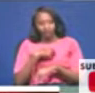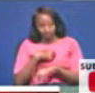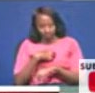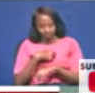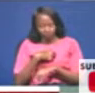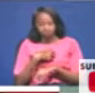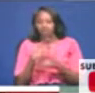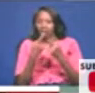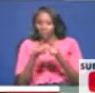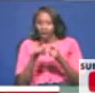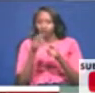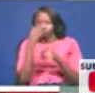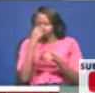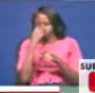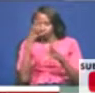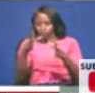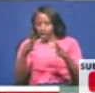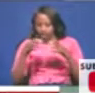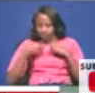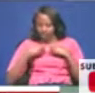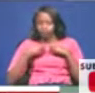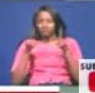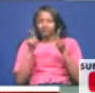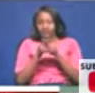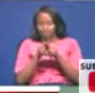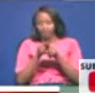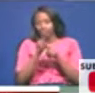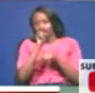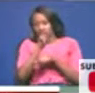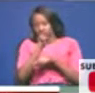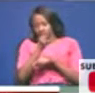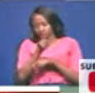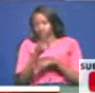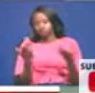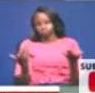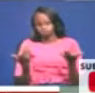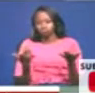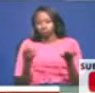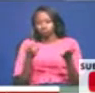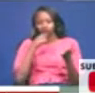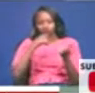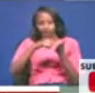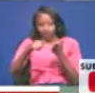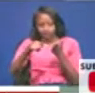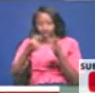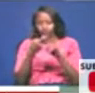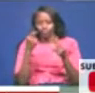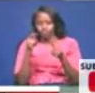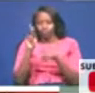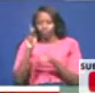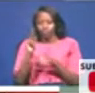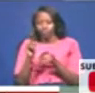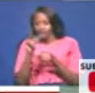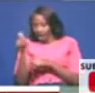the resignation of the Directorate of Criminal Investigations, DCI boss, George Kinoti. President William Ruto has recommended